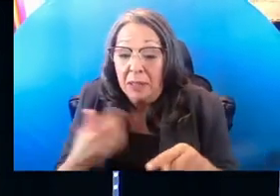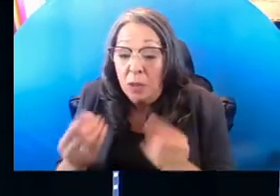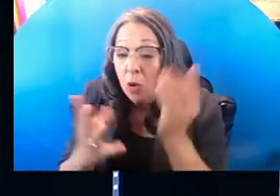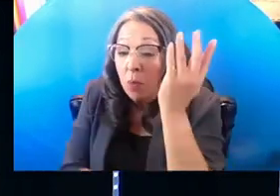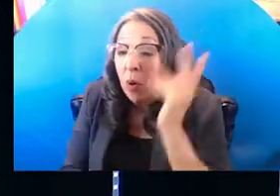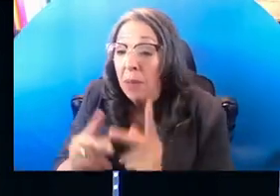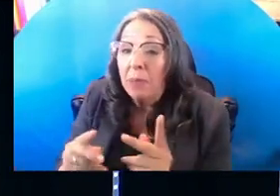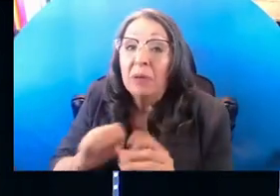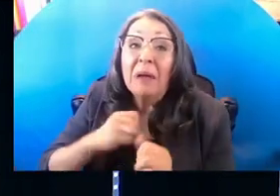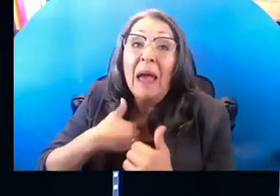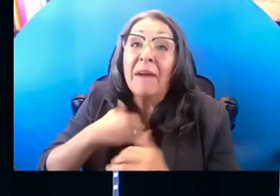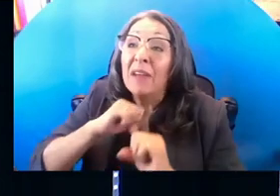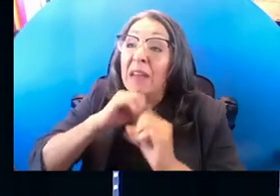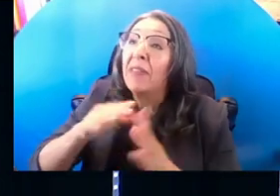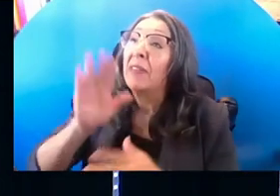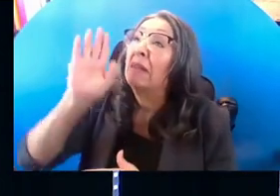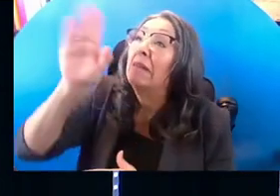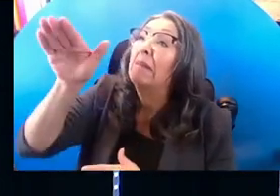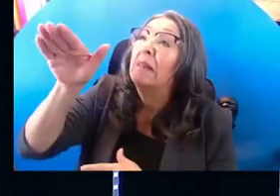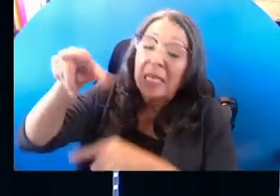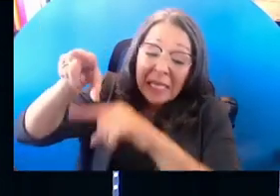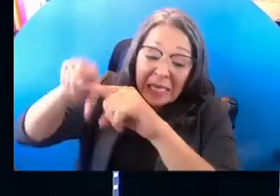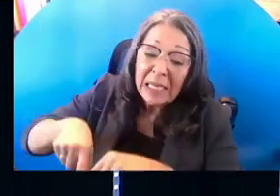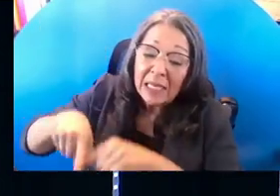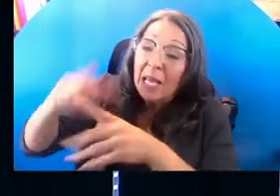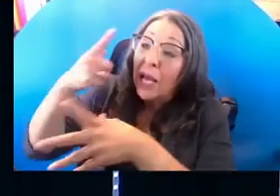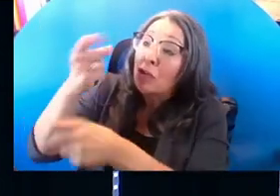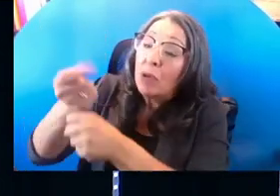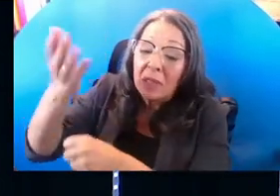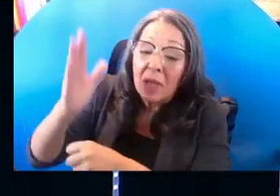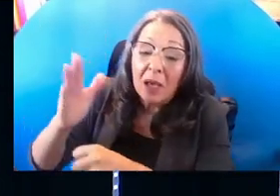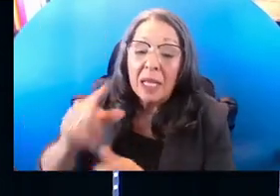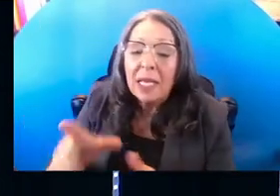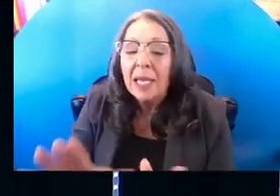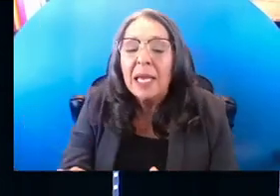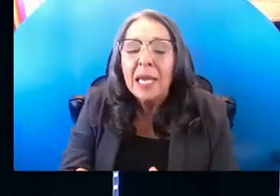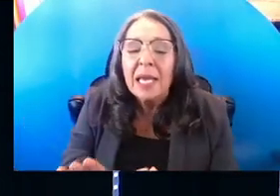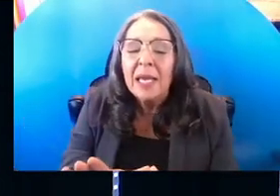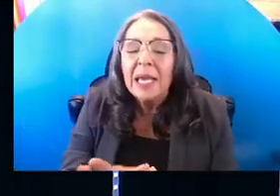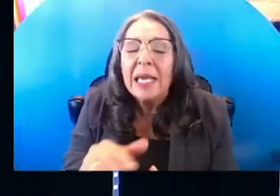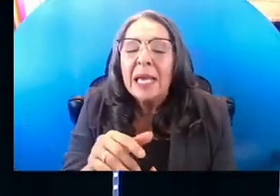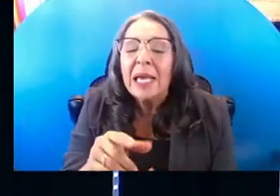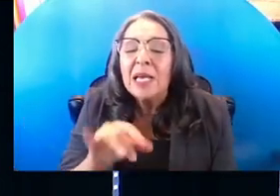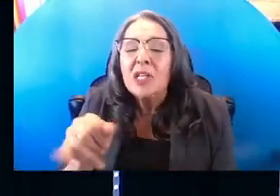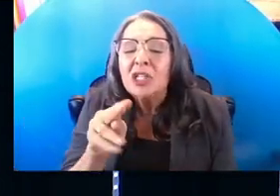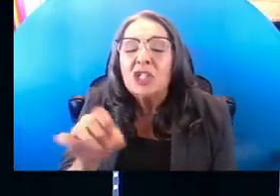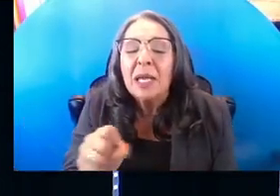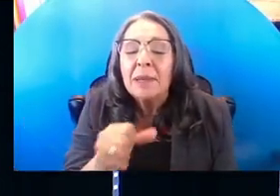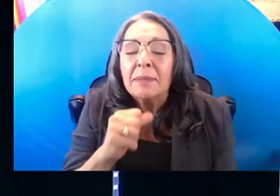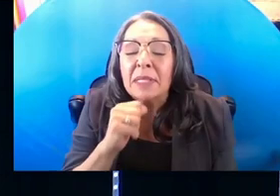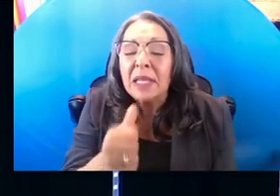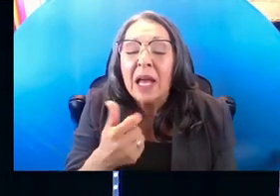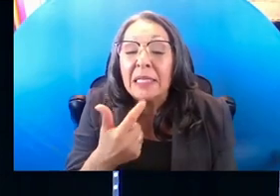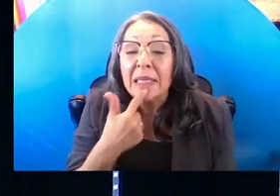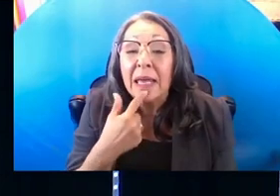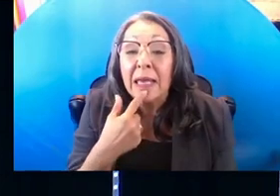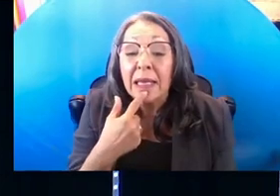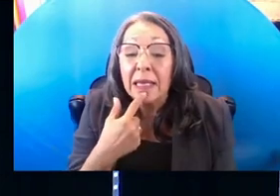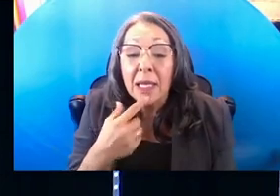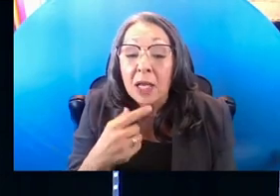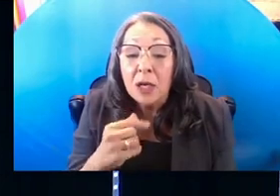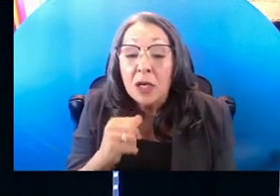But the rich have put themselves in a rough spot. And this isn't, he's not saying don't make money. It's not that deep of a thing. He's just saying rely on God and him